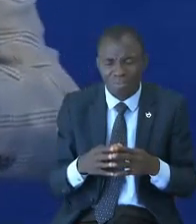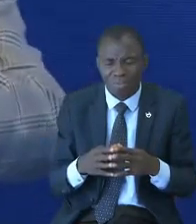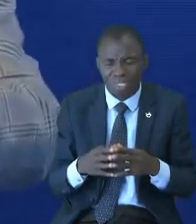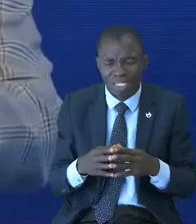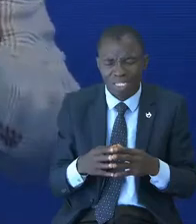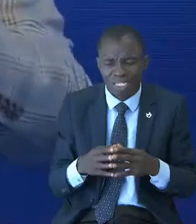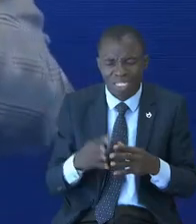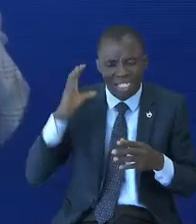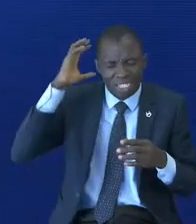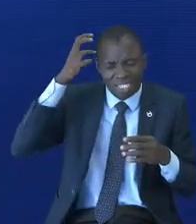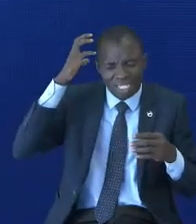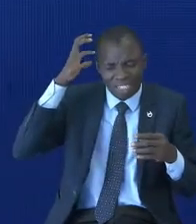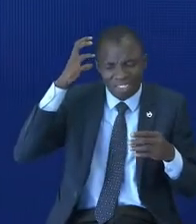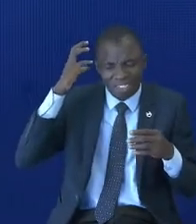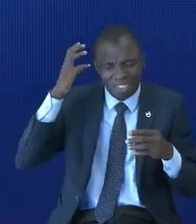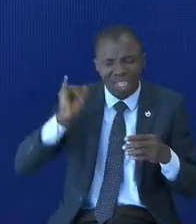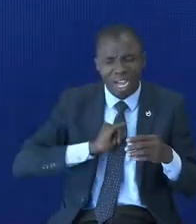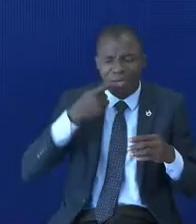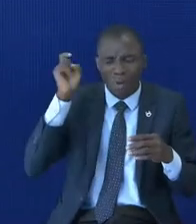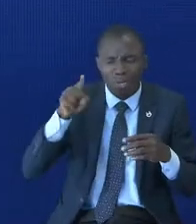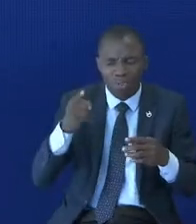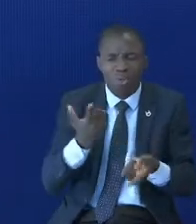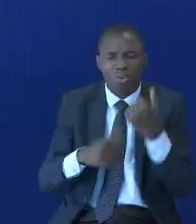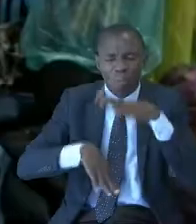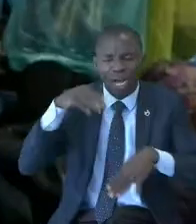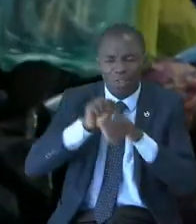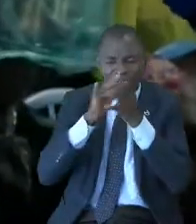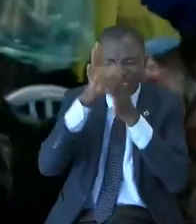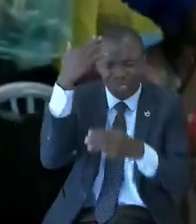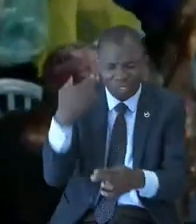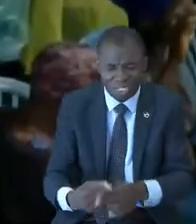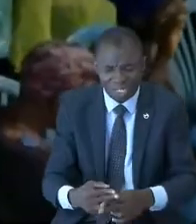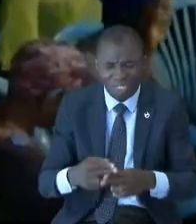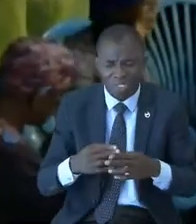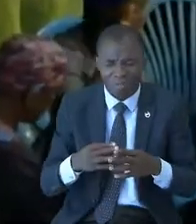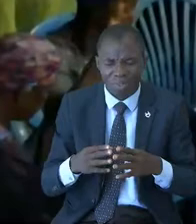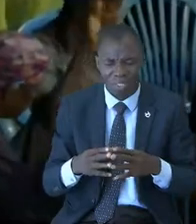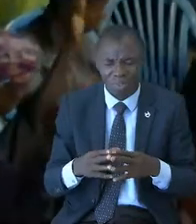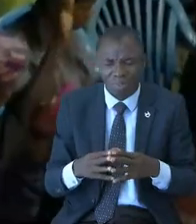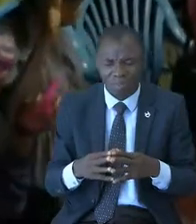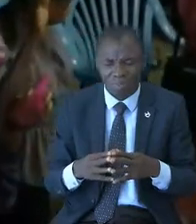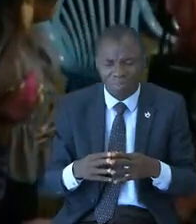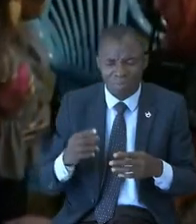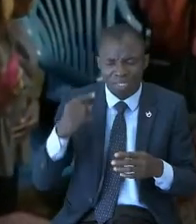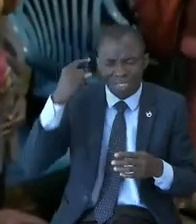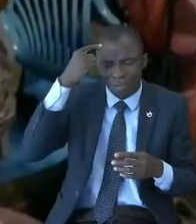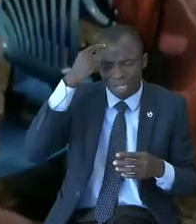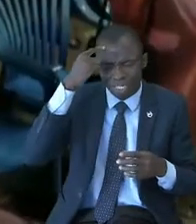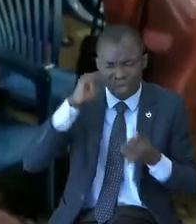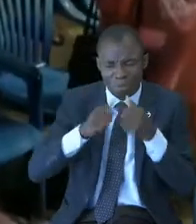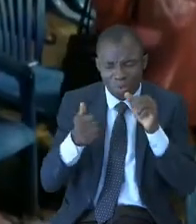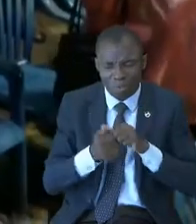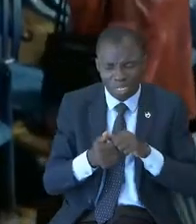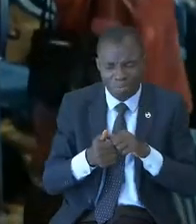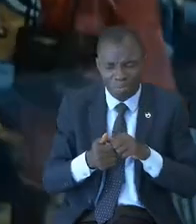Insanity, I command you, come out in Jesus' name. Mental problem, mental